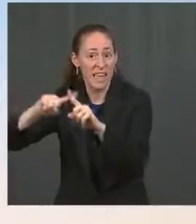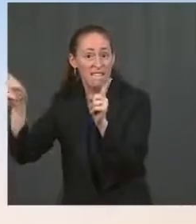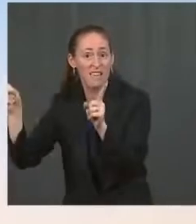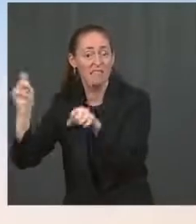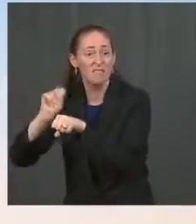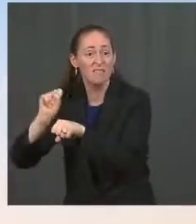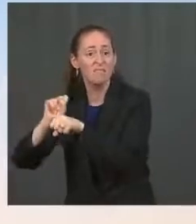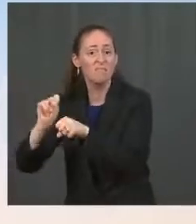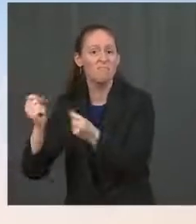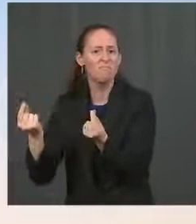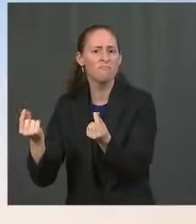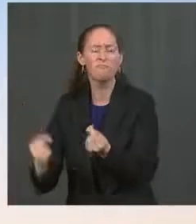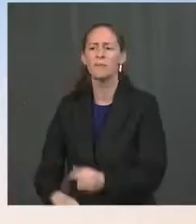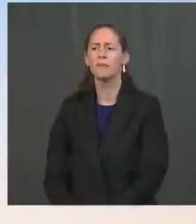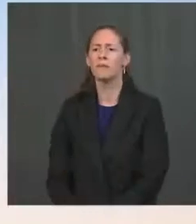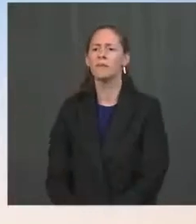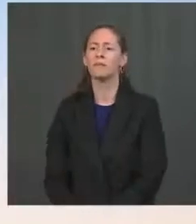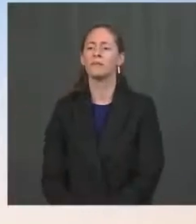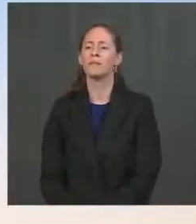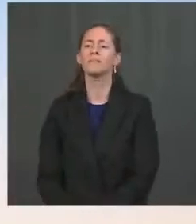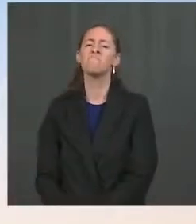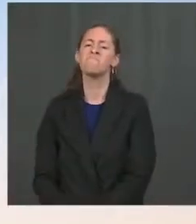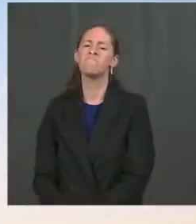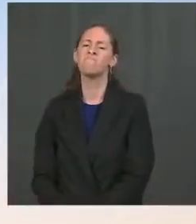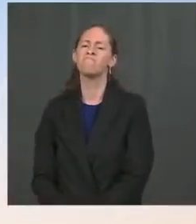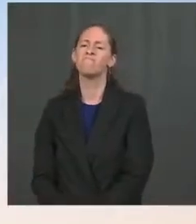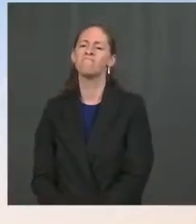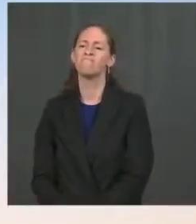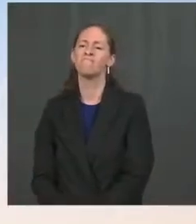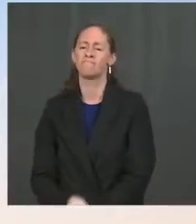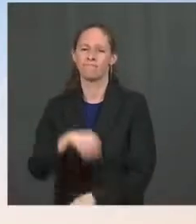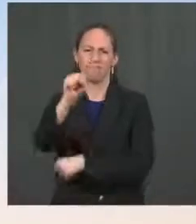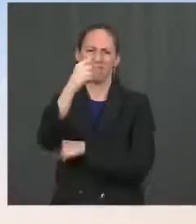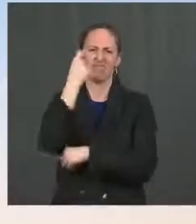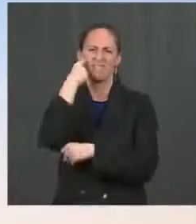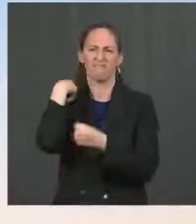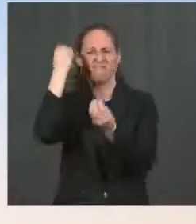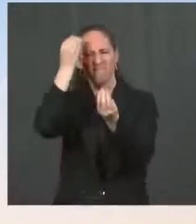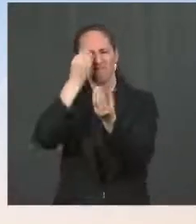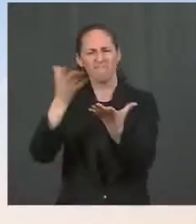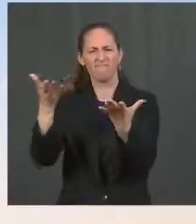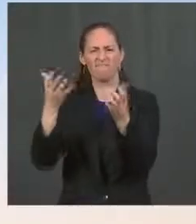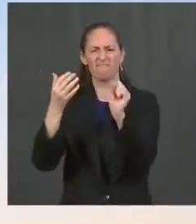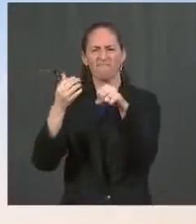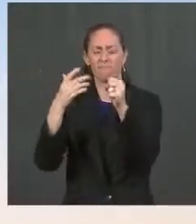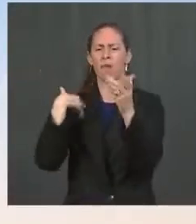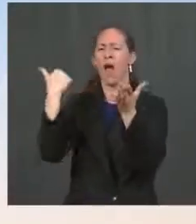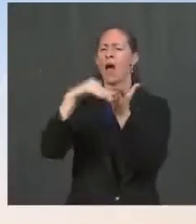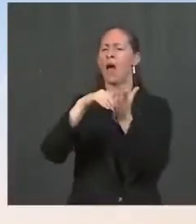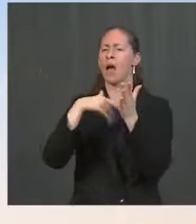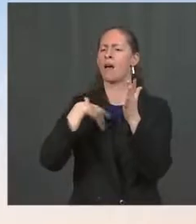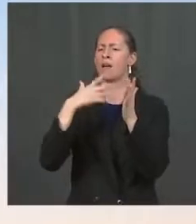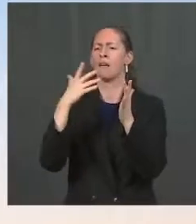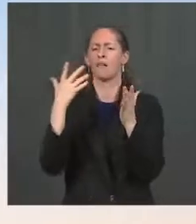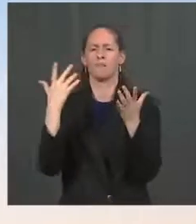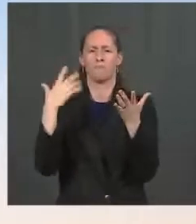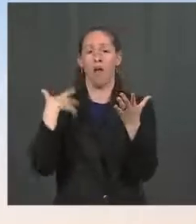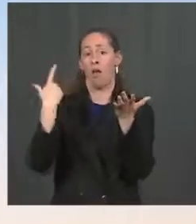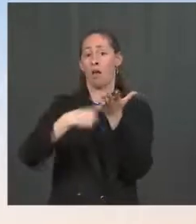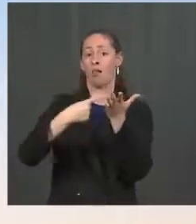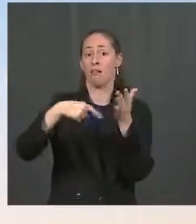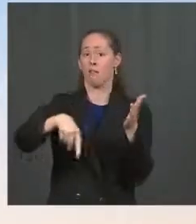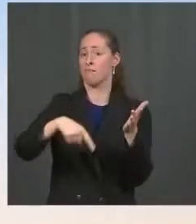position? Absolutely. Well, I know the statement went out, but let me reiterate some of the key pieces that were in the statement. Mr.